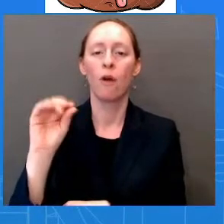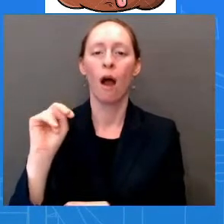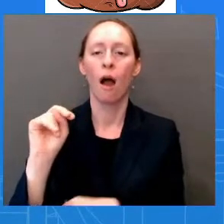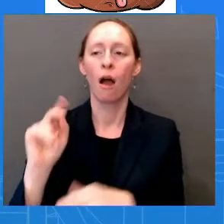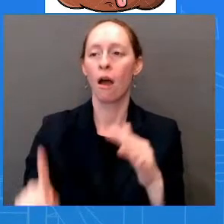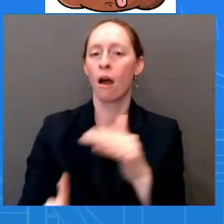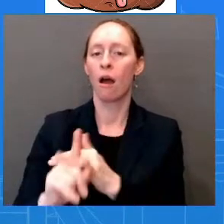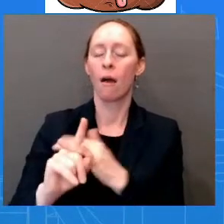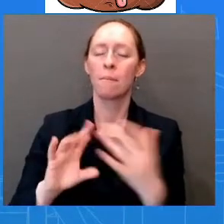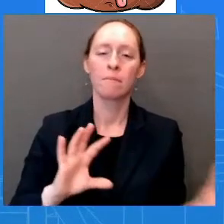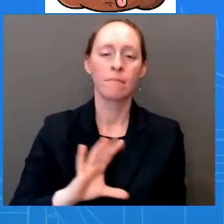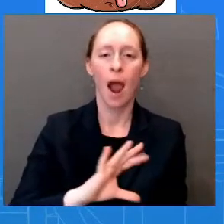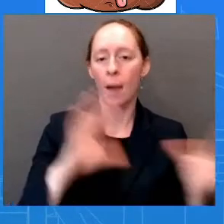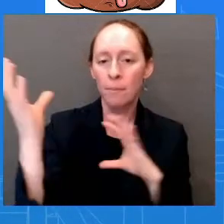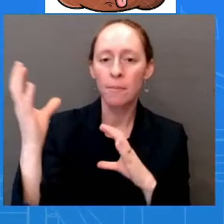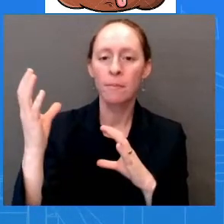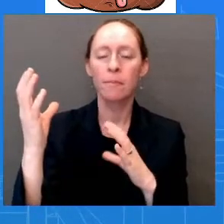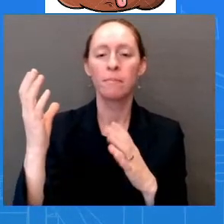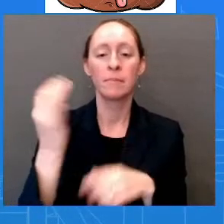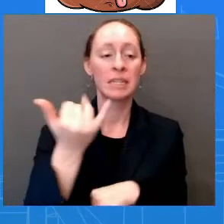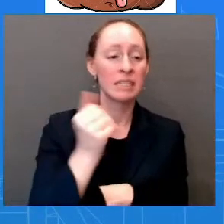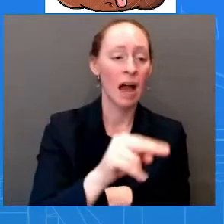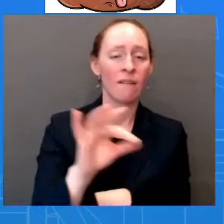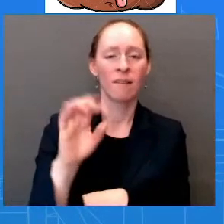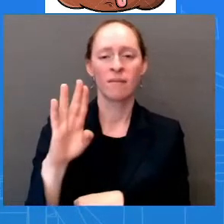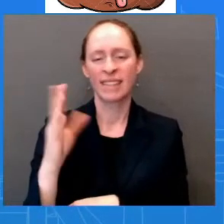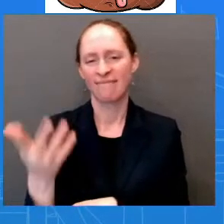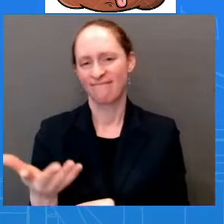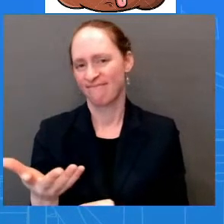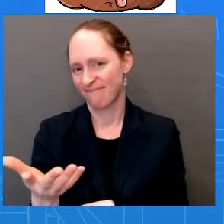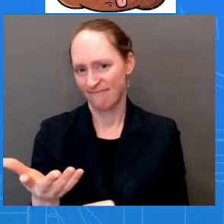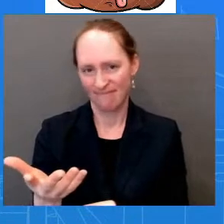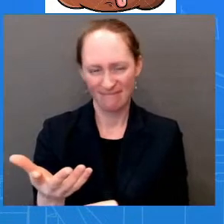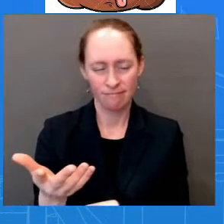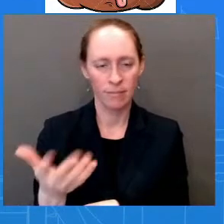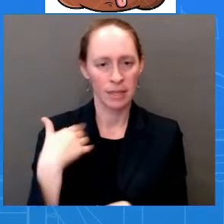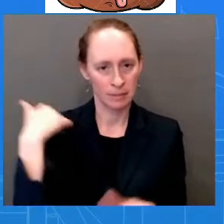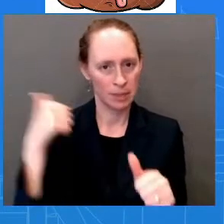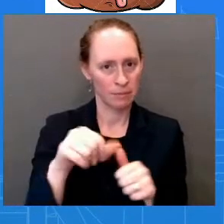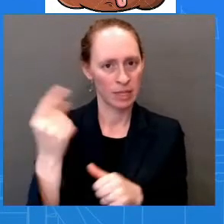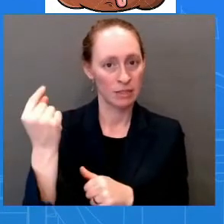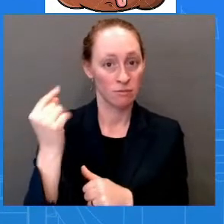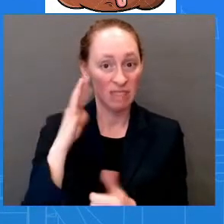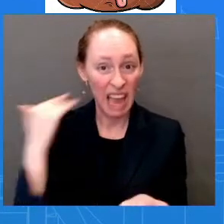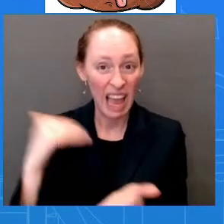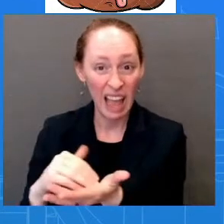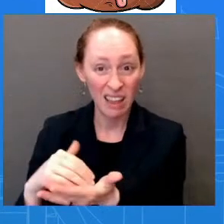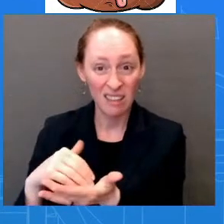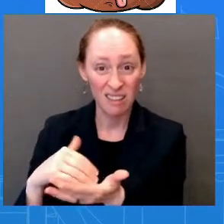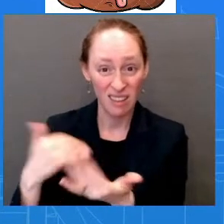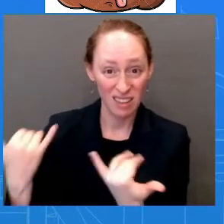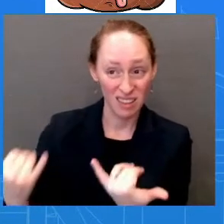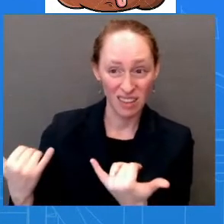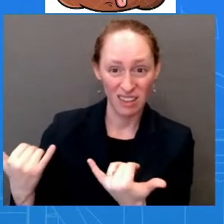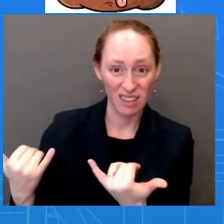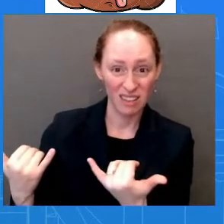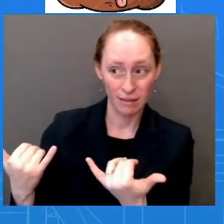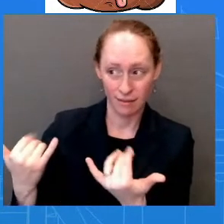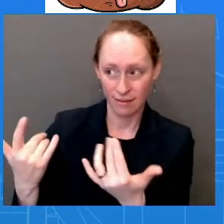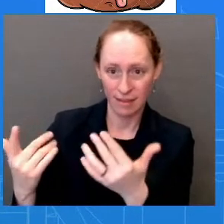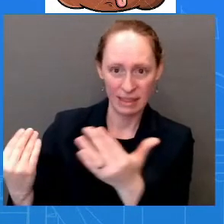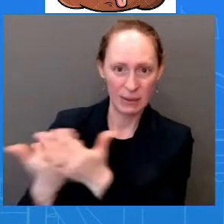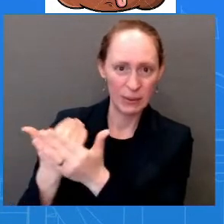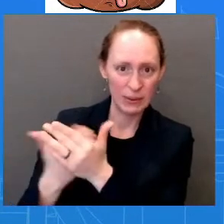flights. Are we seeing a similar dynamic, especially with some of these new subvariants coming along? And then my second question, Dr. Fauci, for